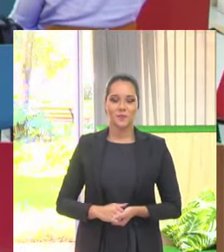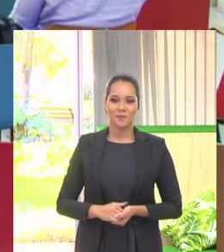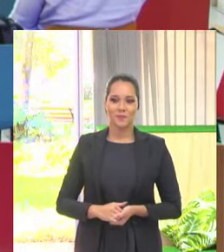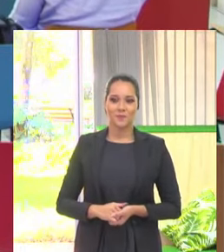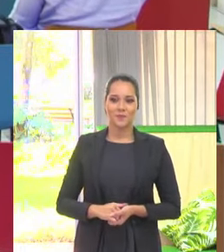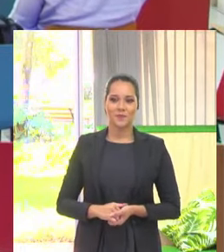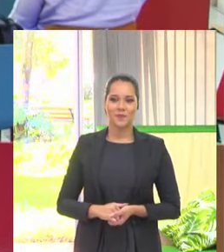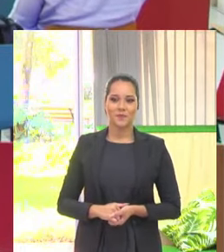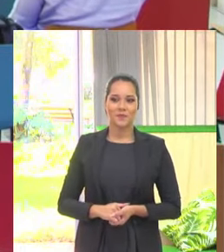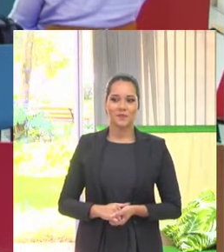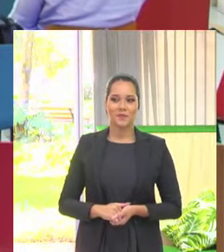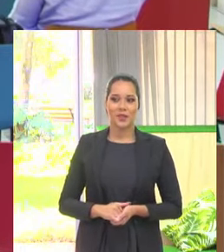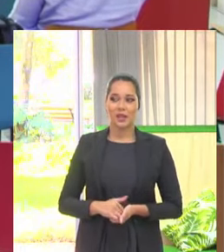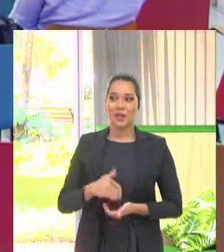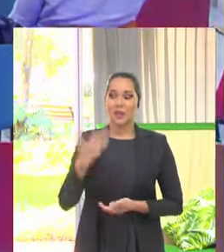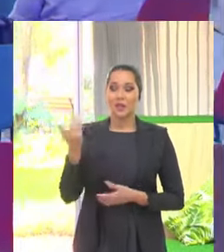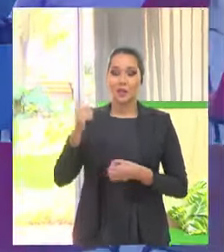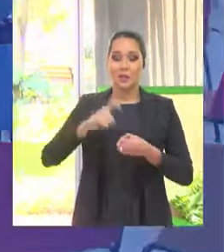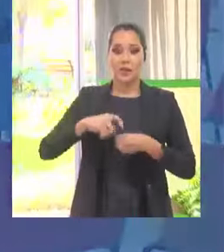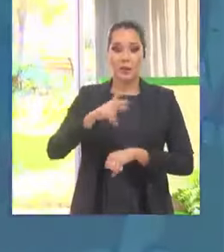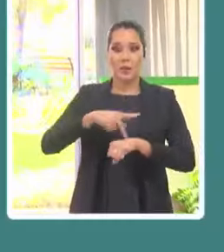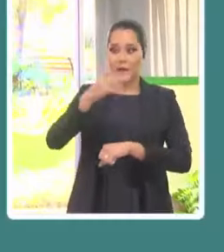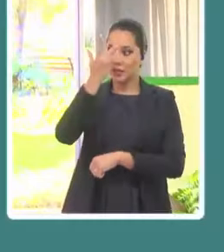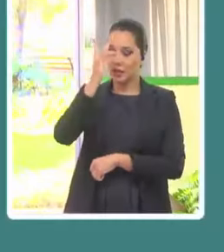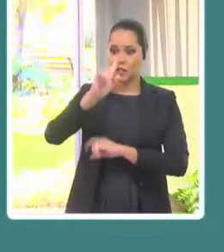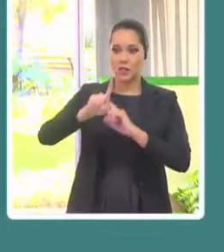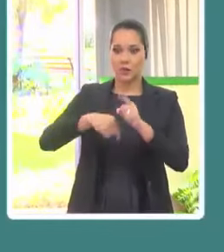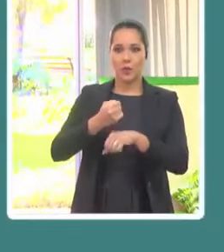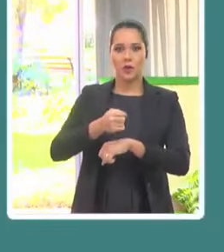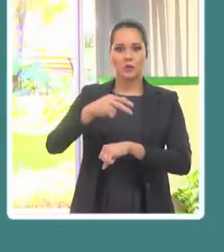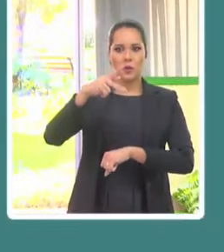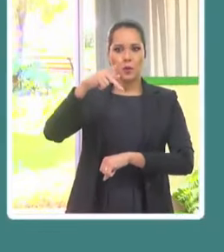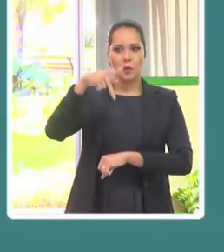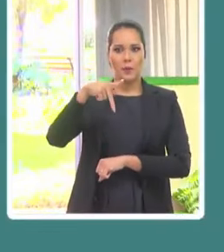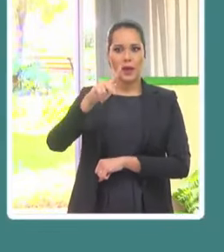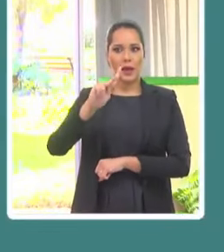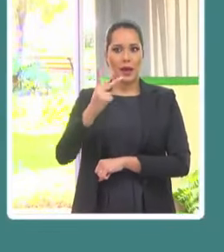when I went back to India after my PhD in Japan in